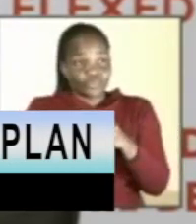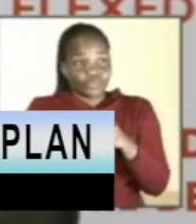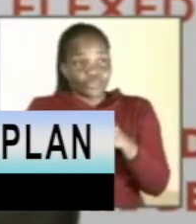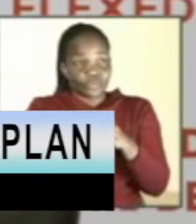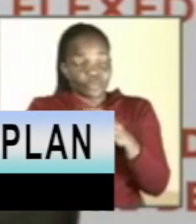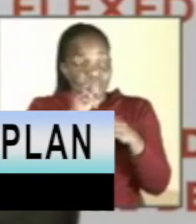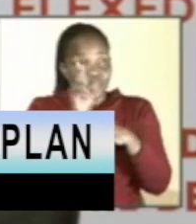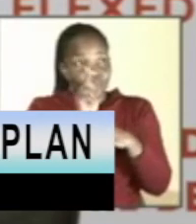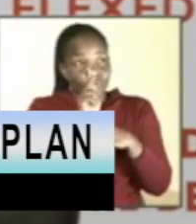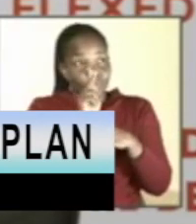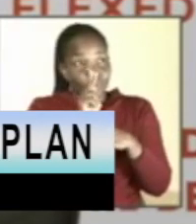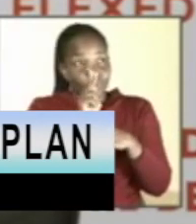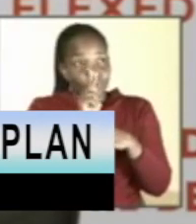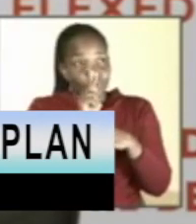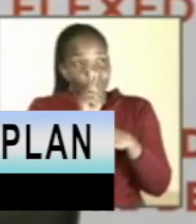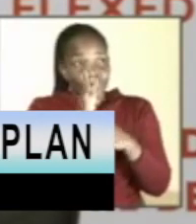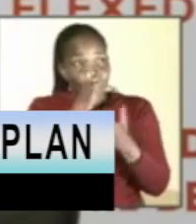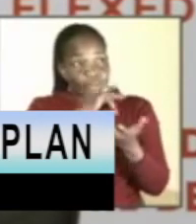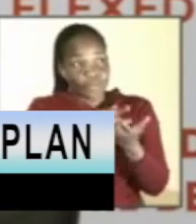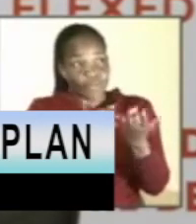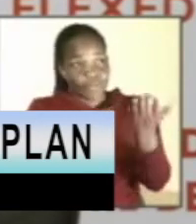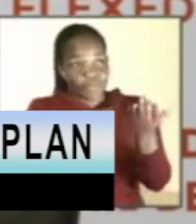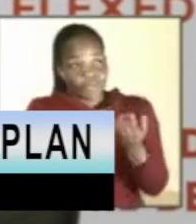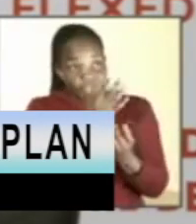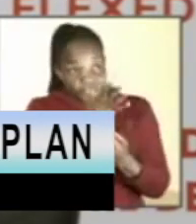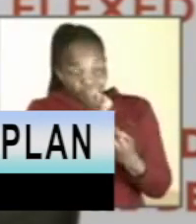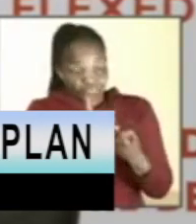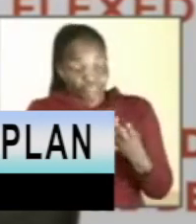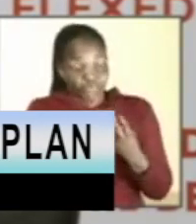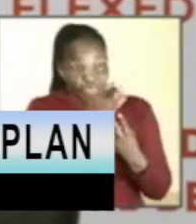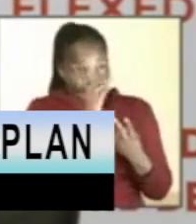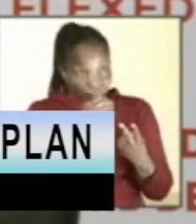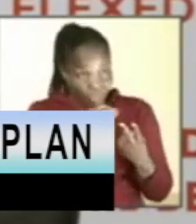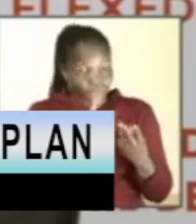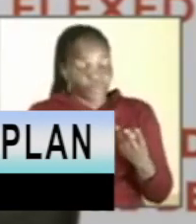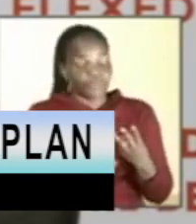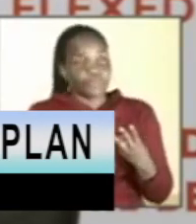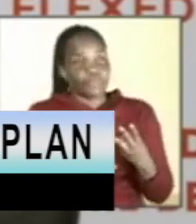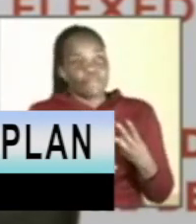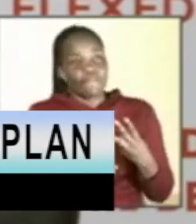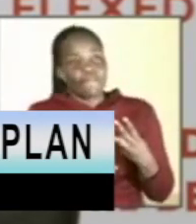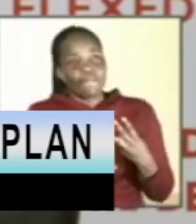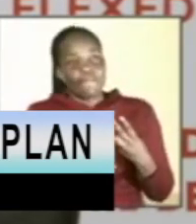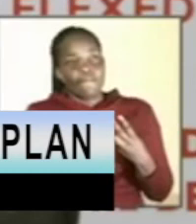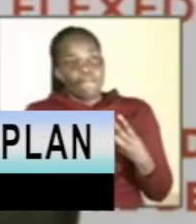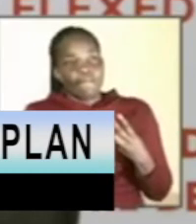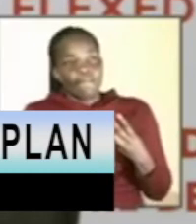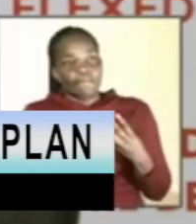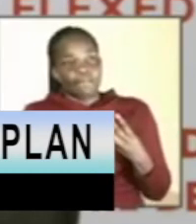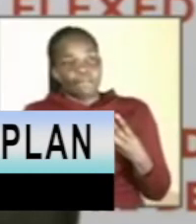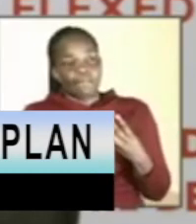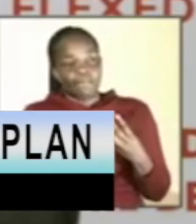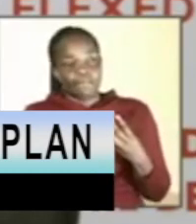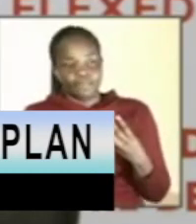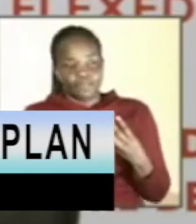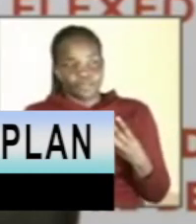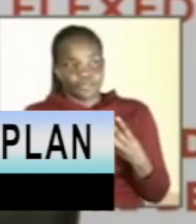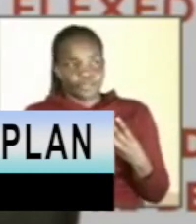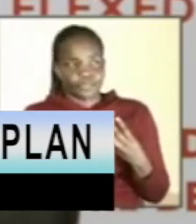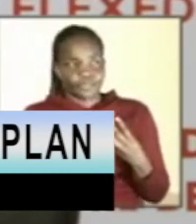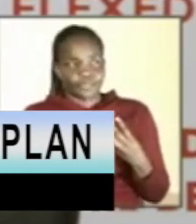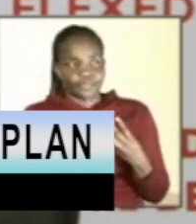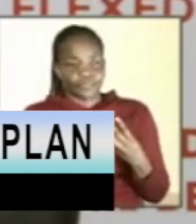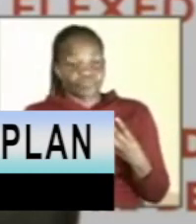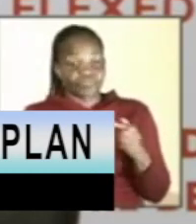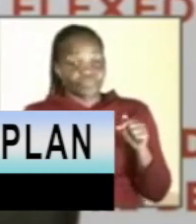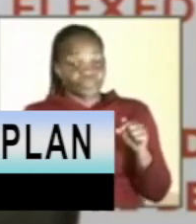Katutura. And we give them water, we give them food. So it's something that we are now